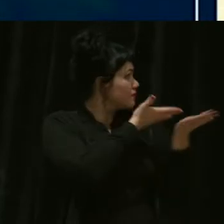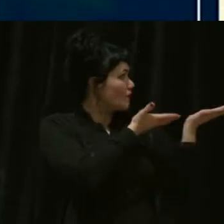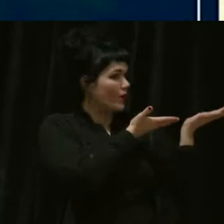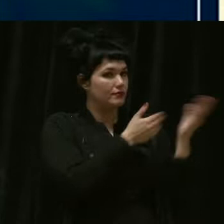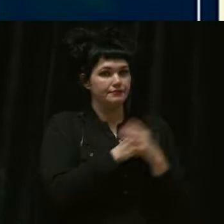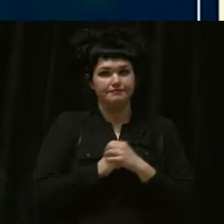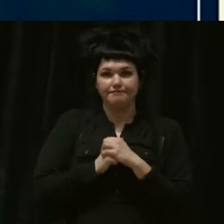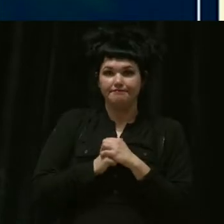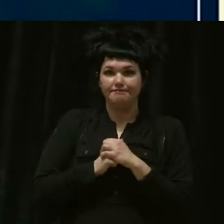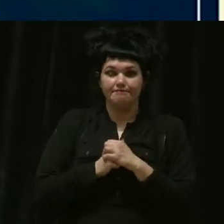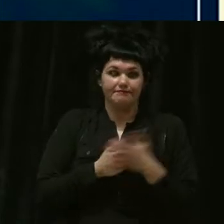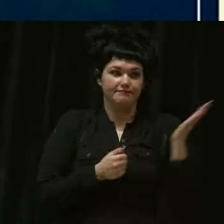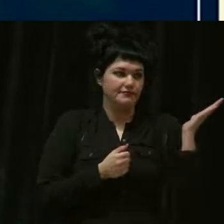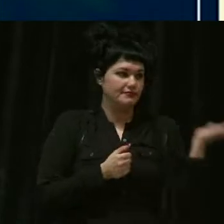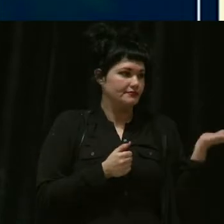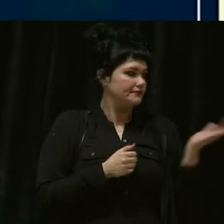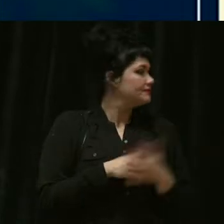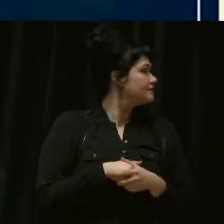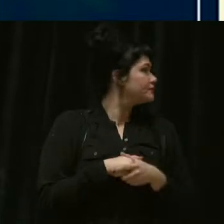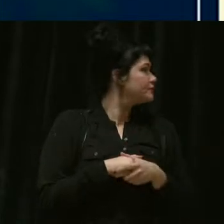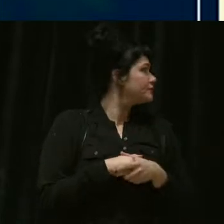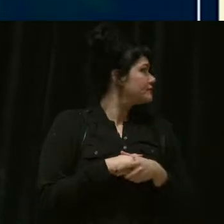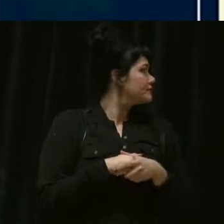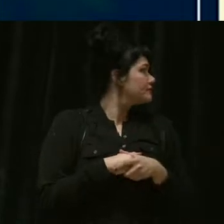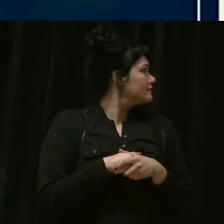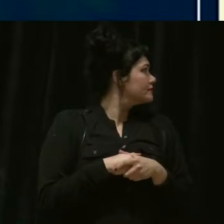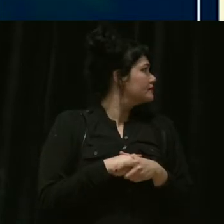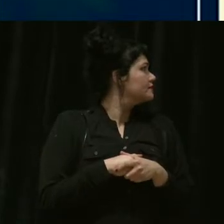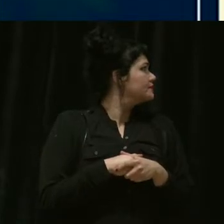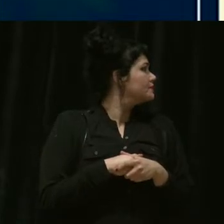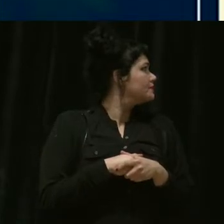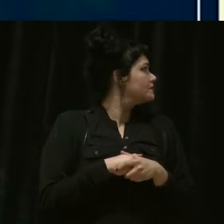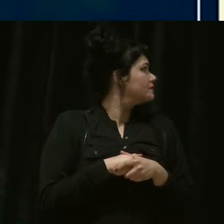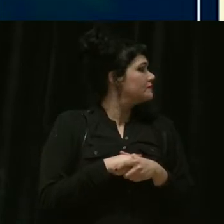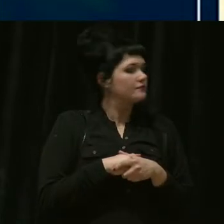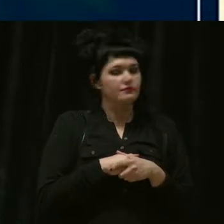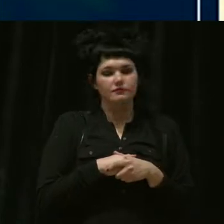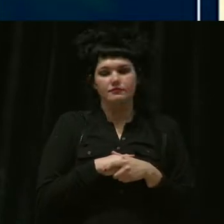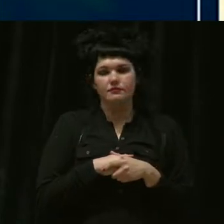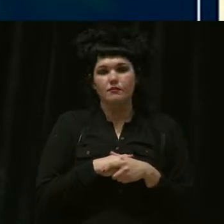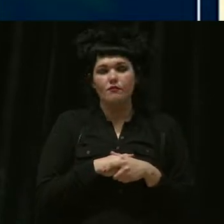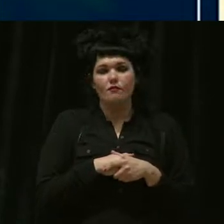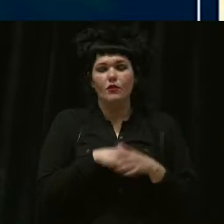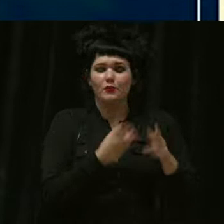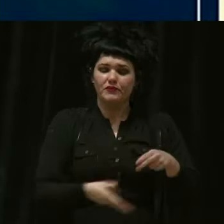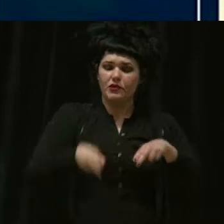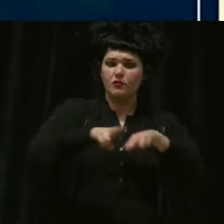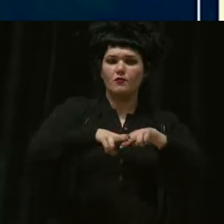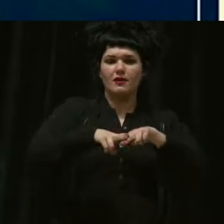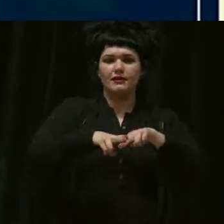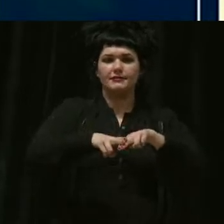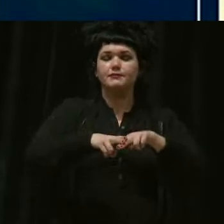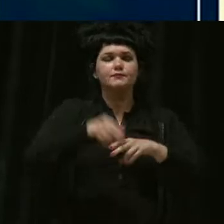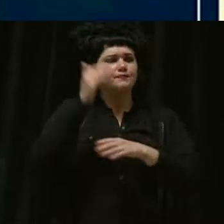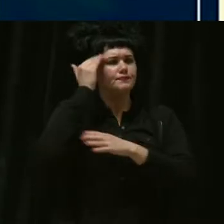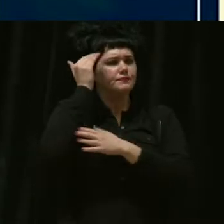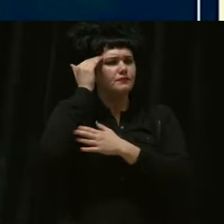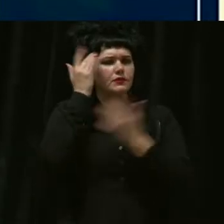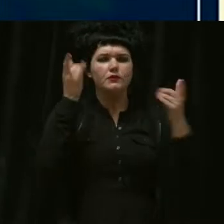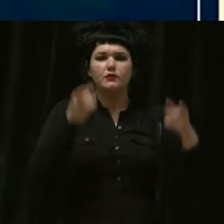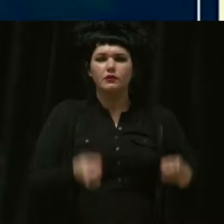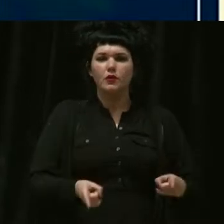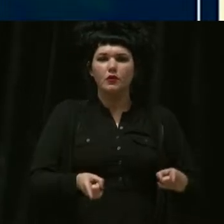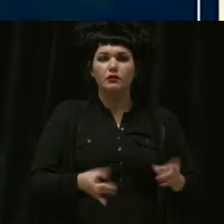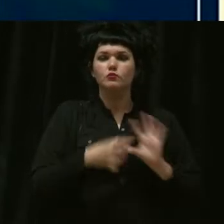Well, you can see we've increased the amount of awareness that has occurred with respect to